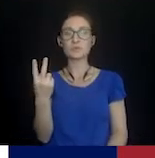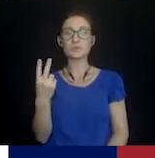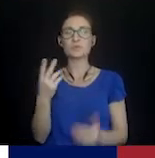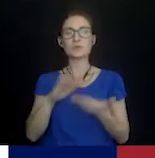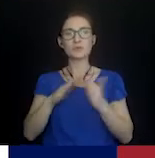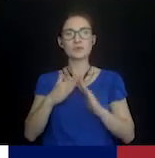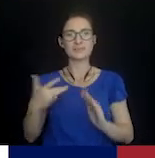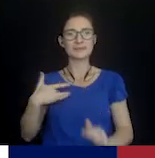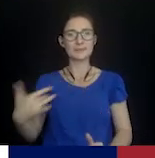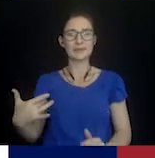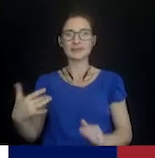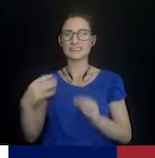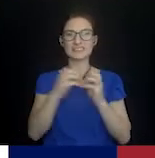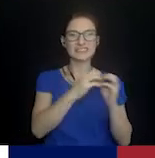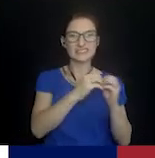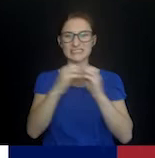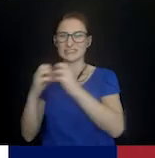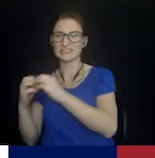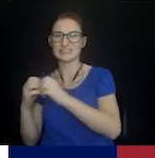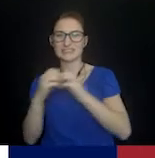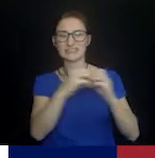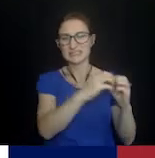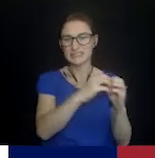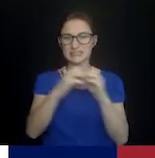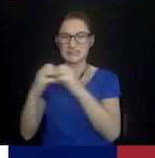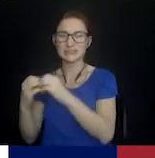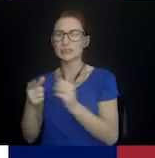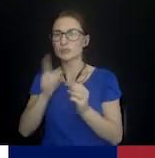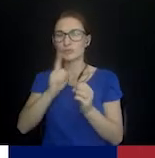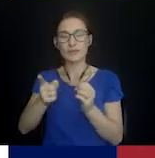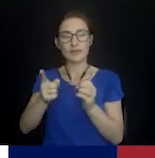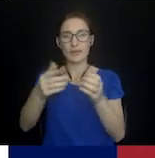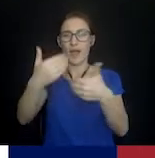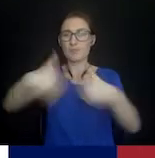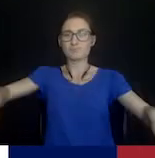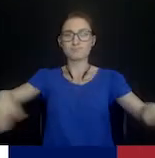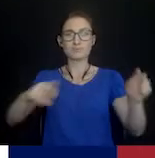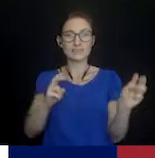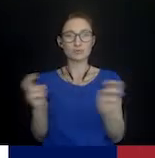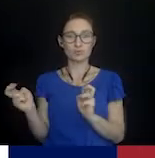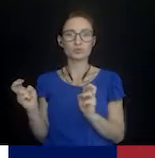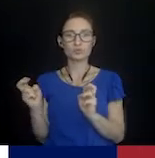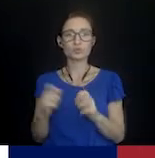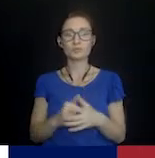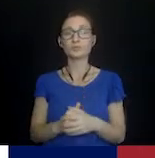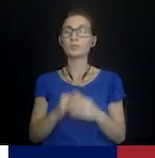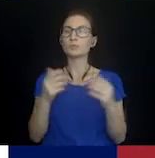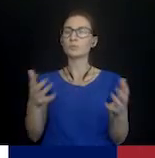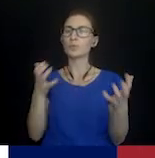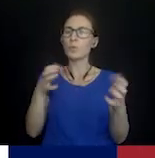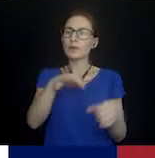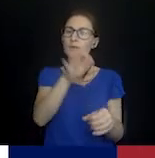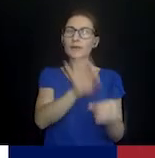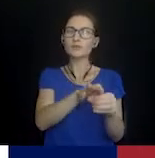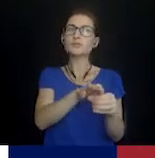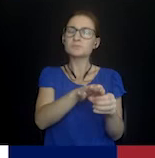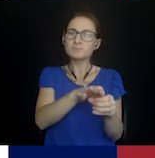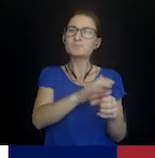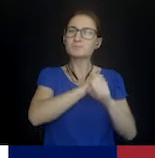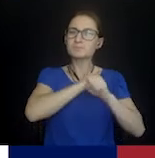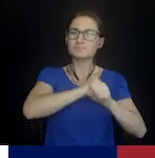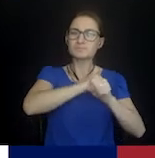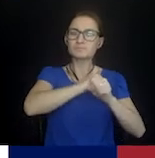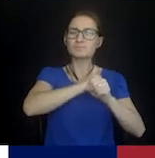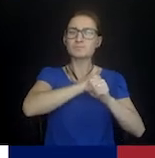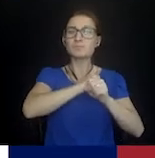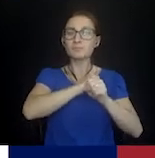pitted against each other, and it has become a very divisive issue. We, of course, want our elections to be secure, and there's